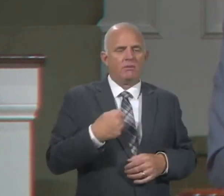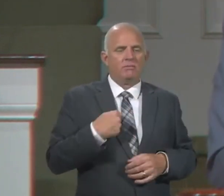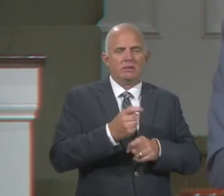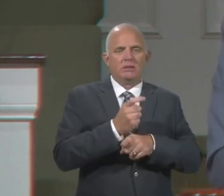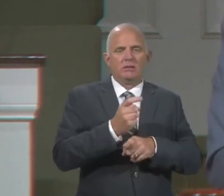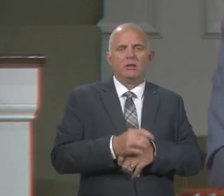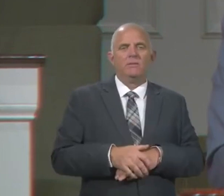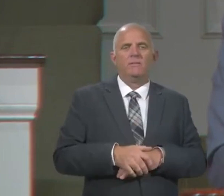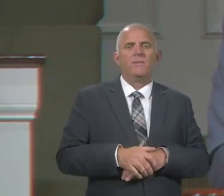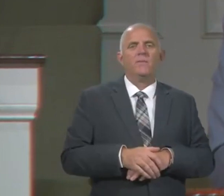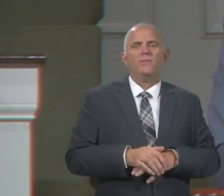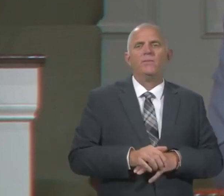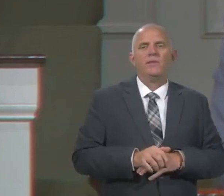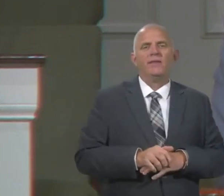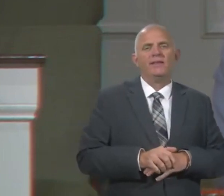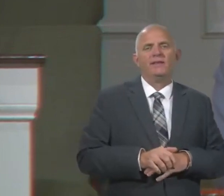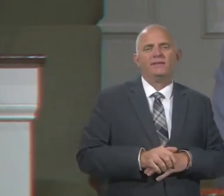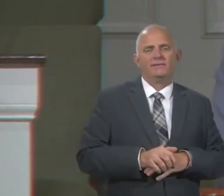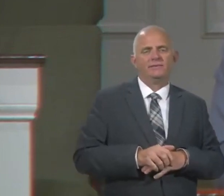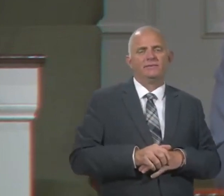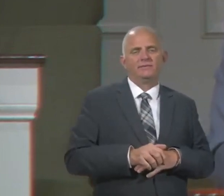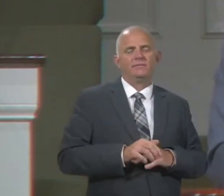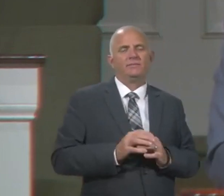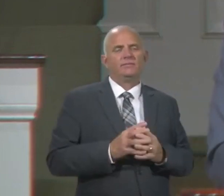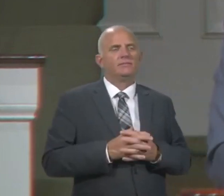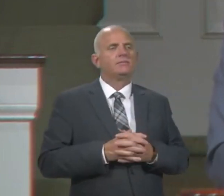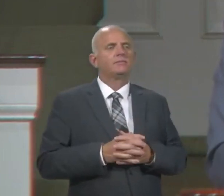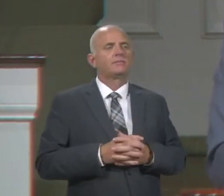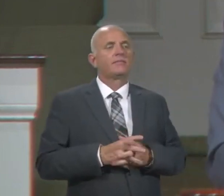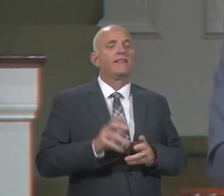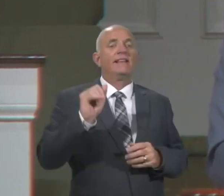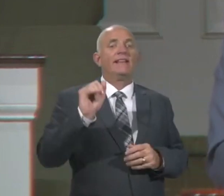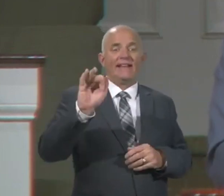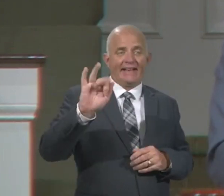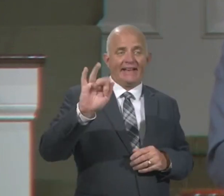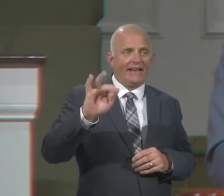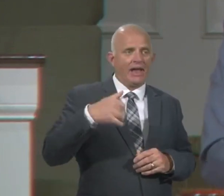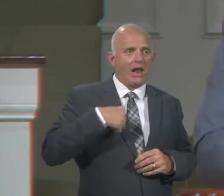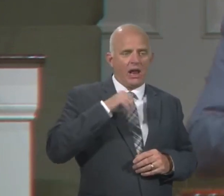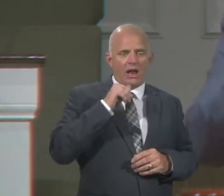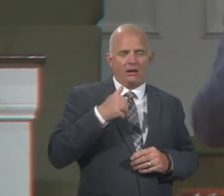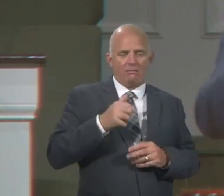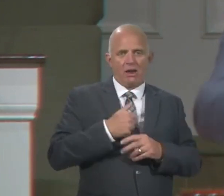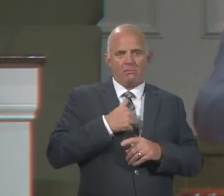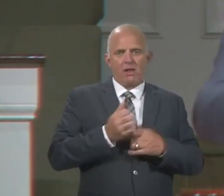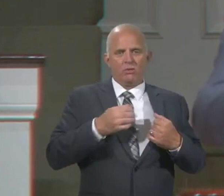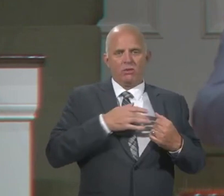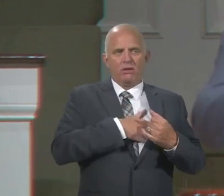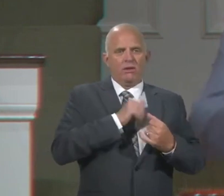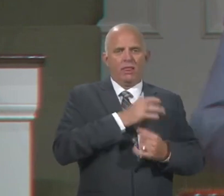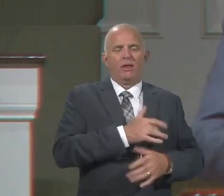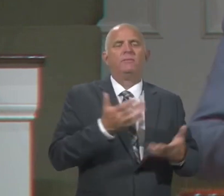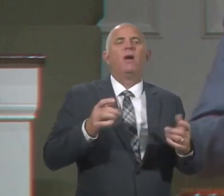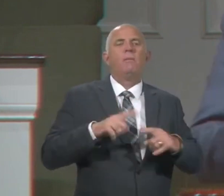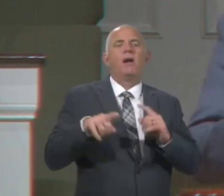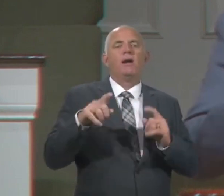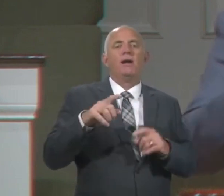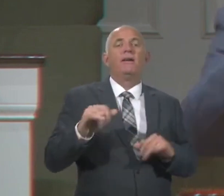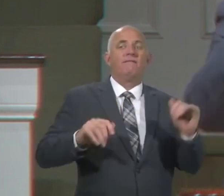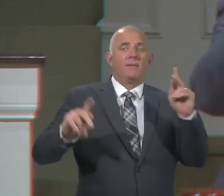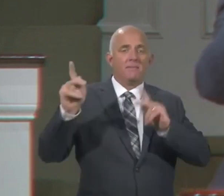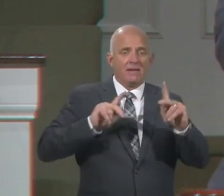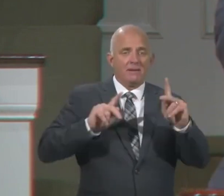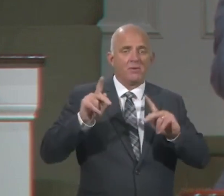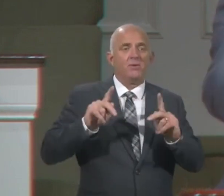kidding. But we need to be soul conscious. We need to be thinking about people that we come across who need a witness